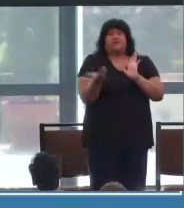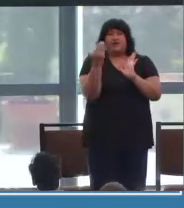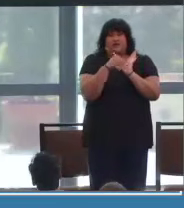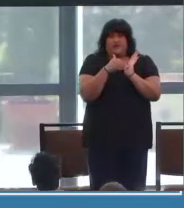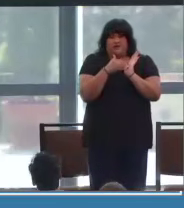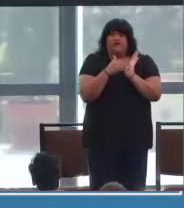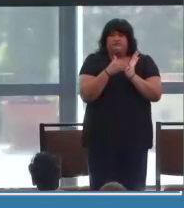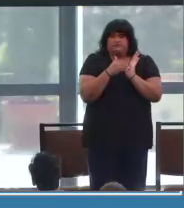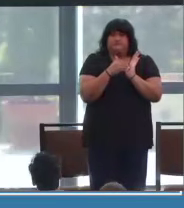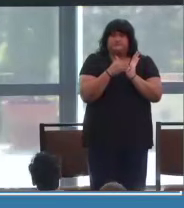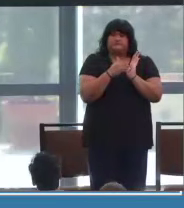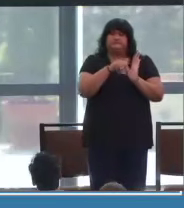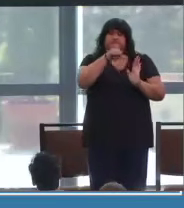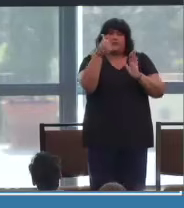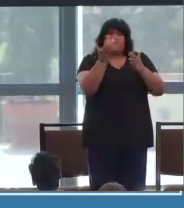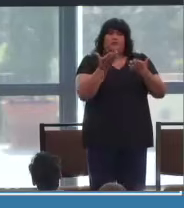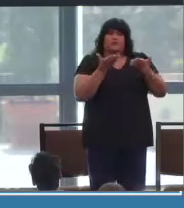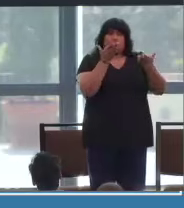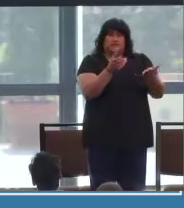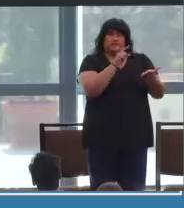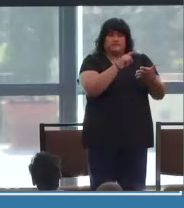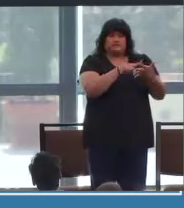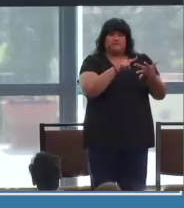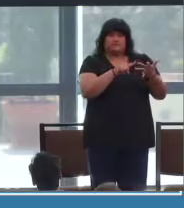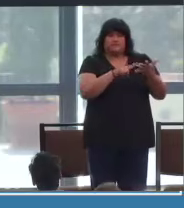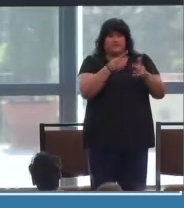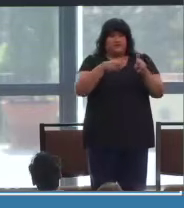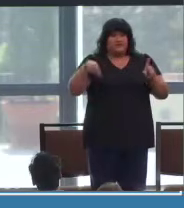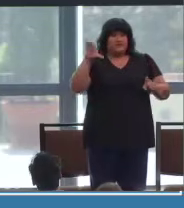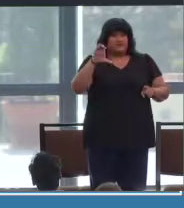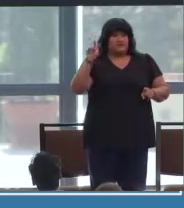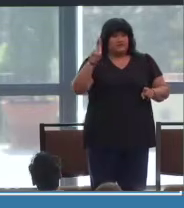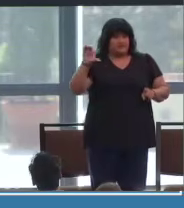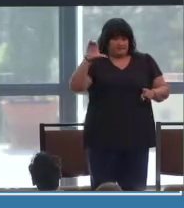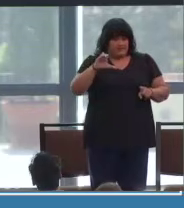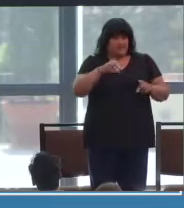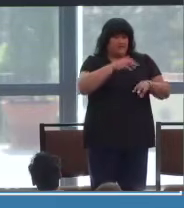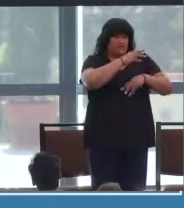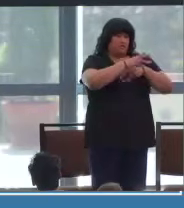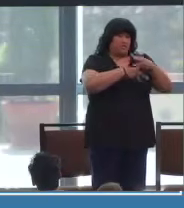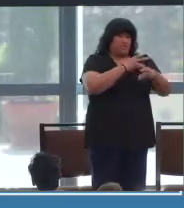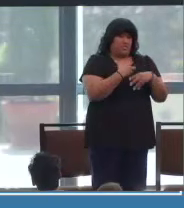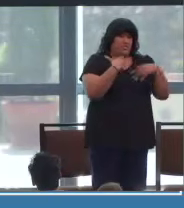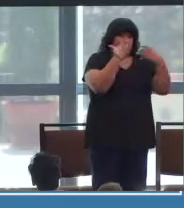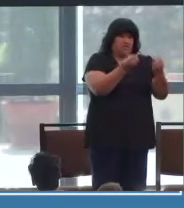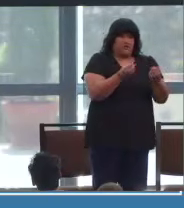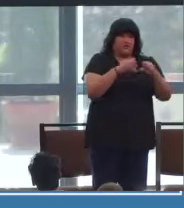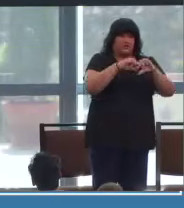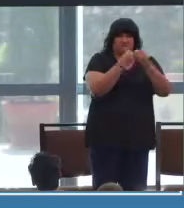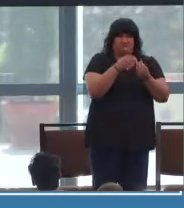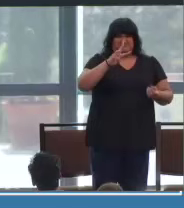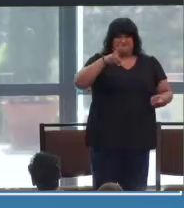Again, here's a little bit of other recommendation from the CDC and the World Health Organization. Very similar.